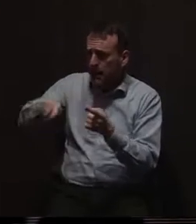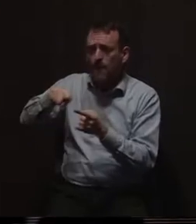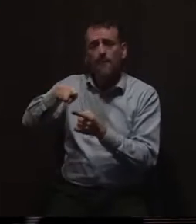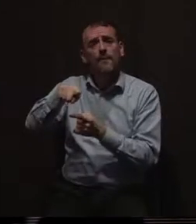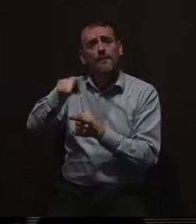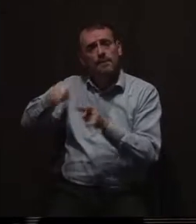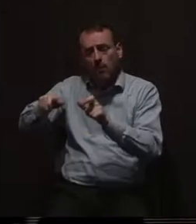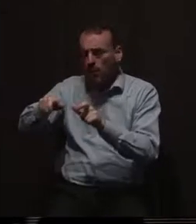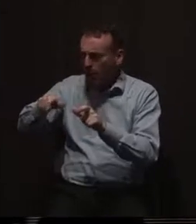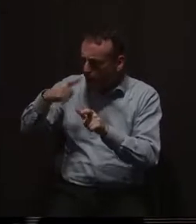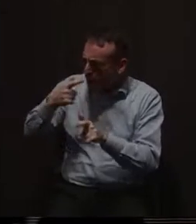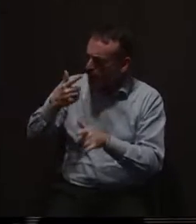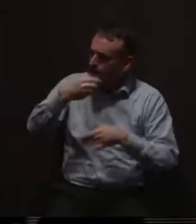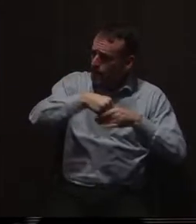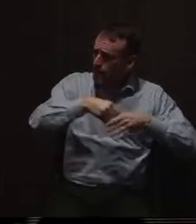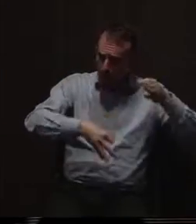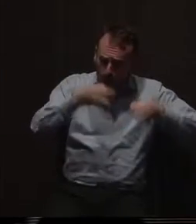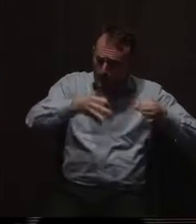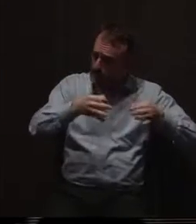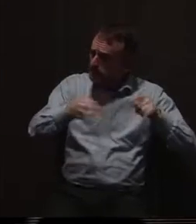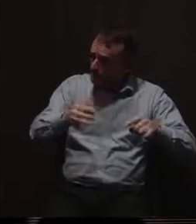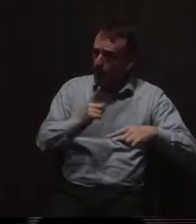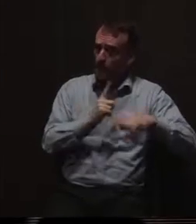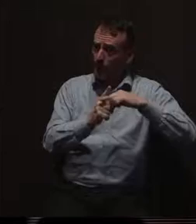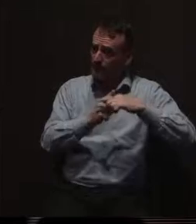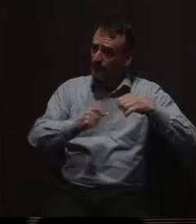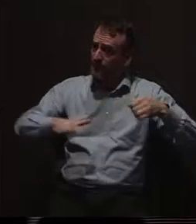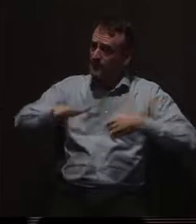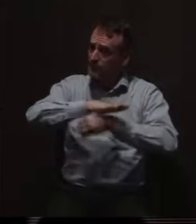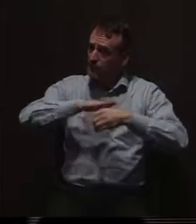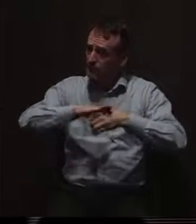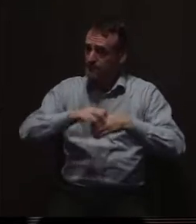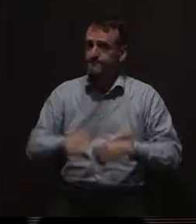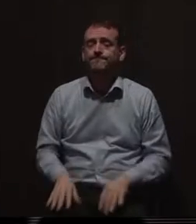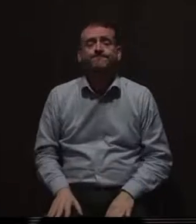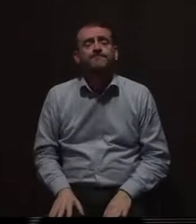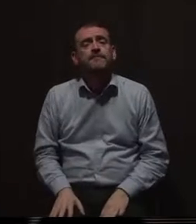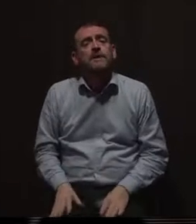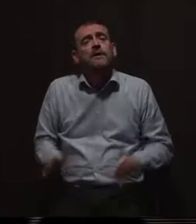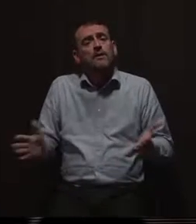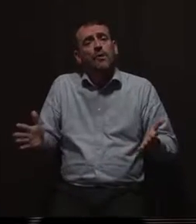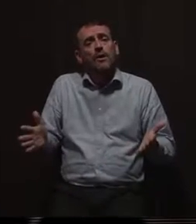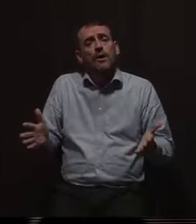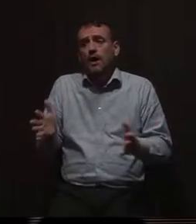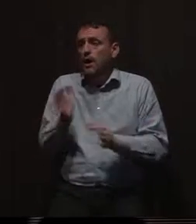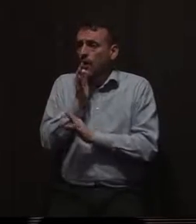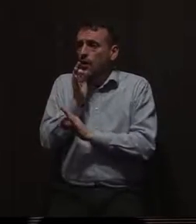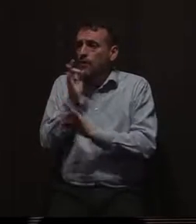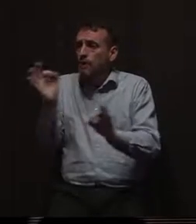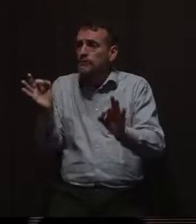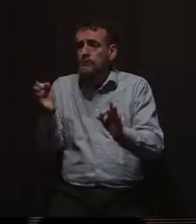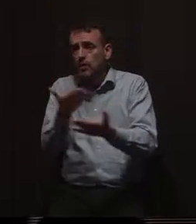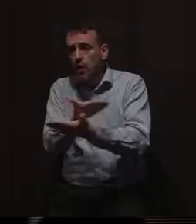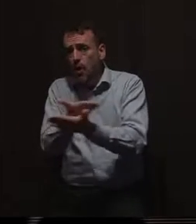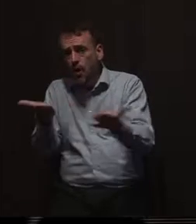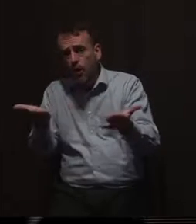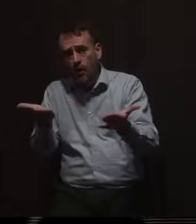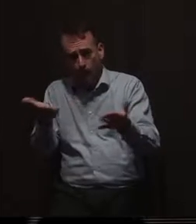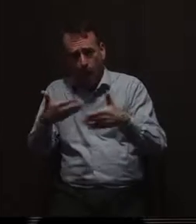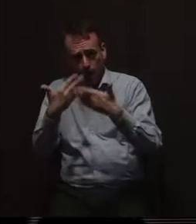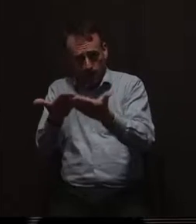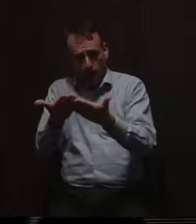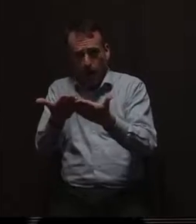might come on their own accord. I'm going to open to the floor in a minute. Before we go